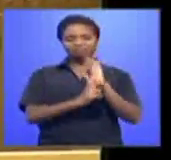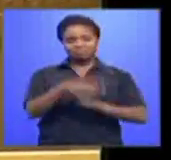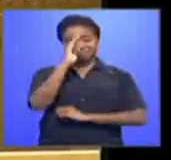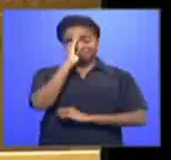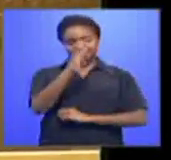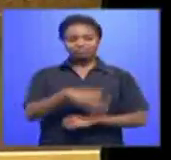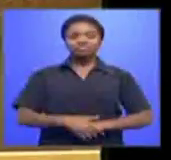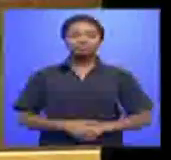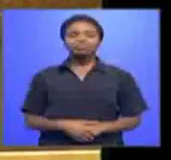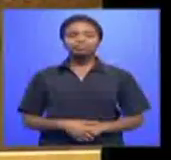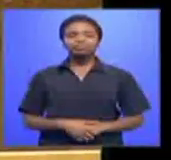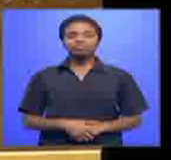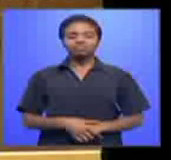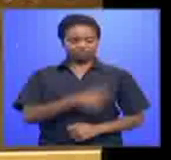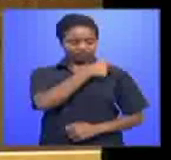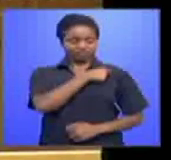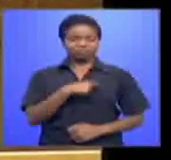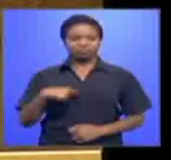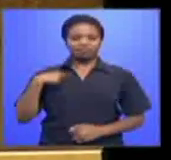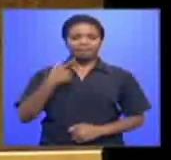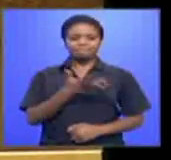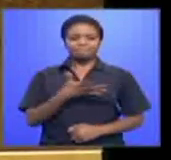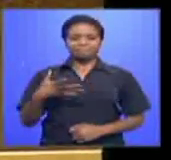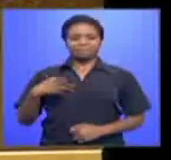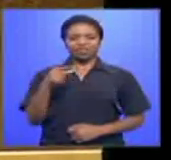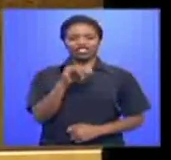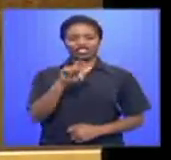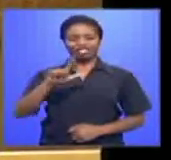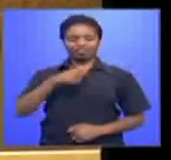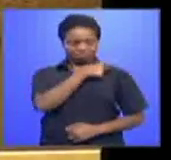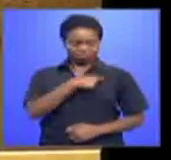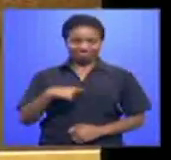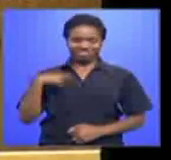the Governor of the Reserve Bank, Ms. Jill Marcus,